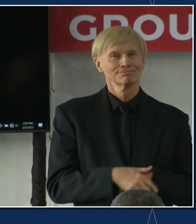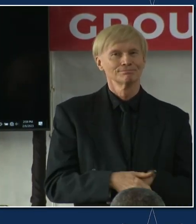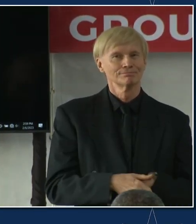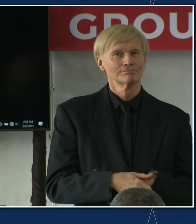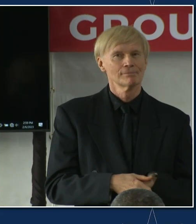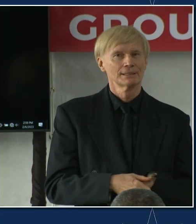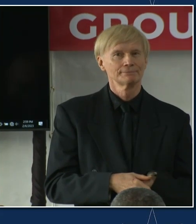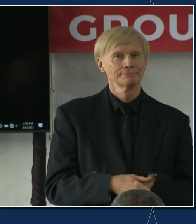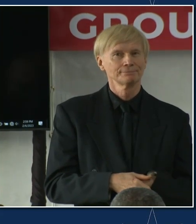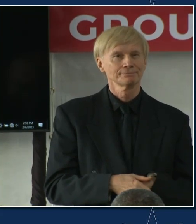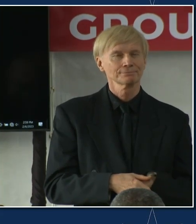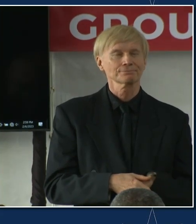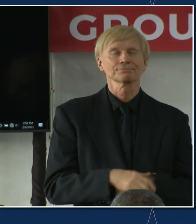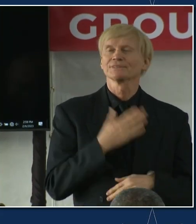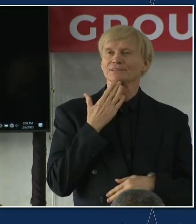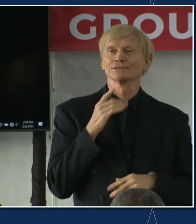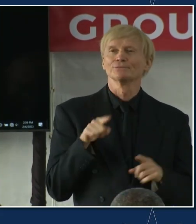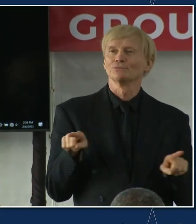Thank you all for being here.